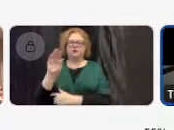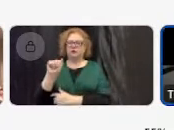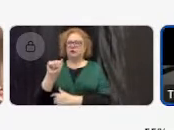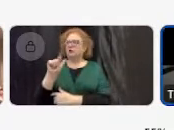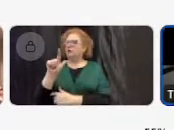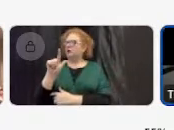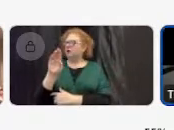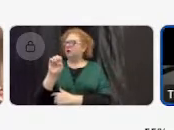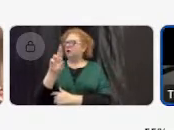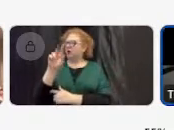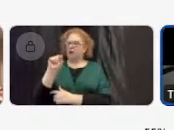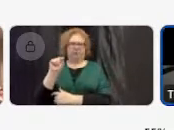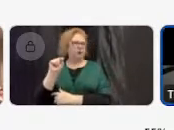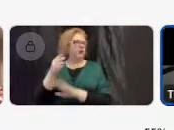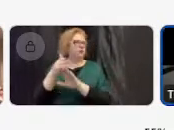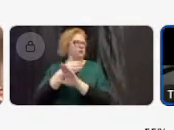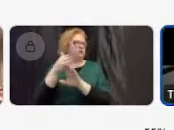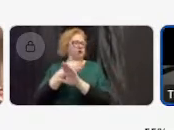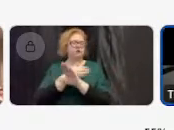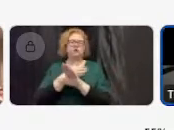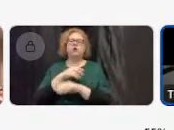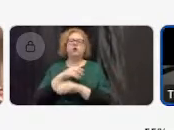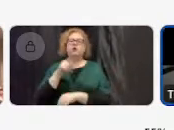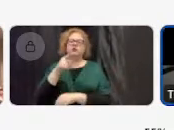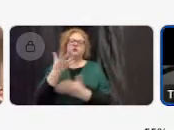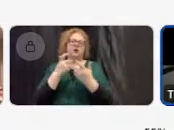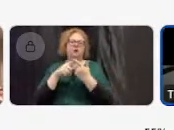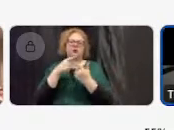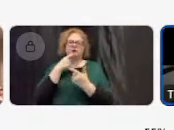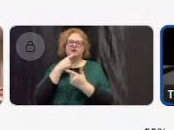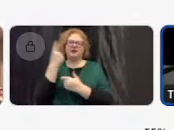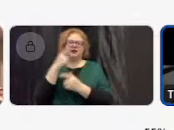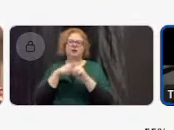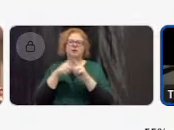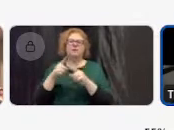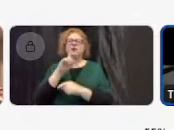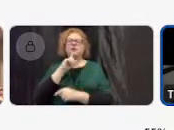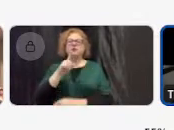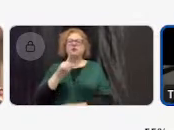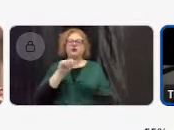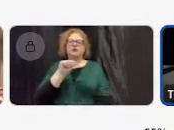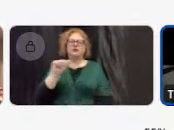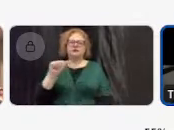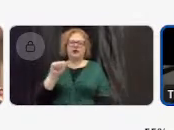say something. There is an improvement district dispute in